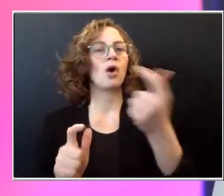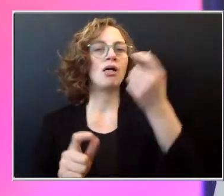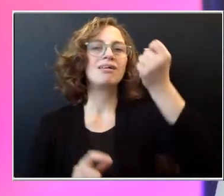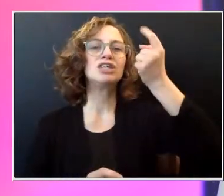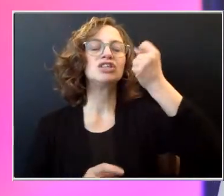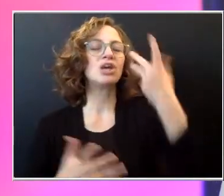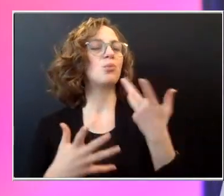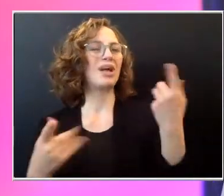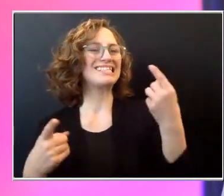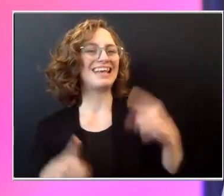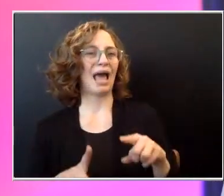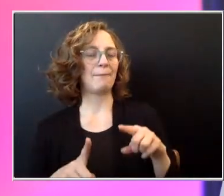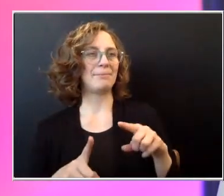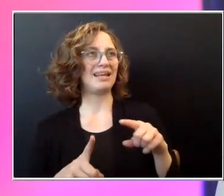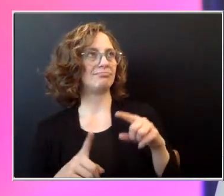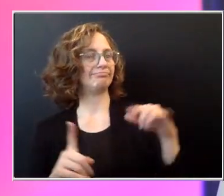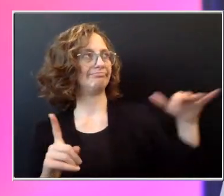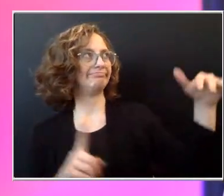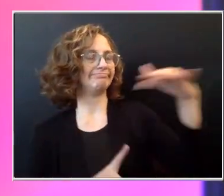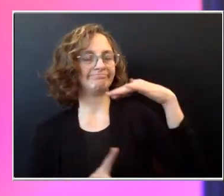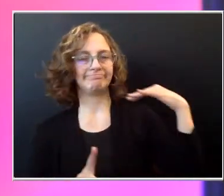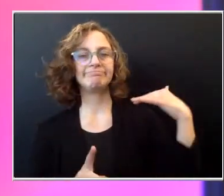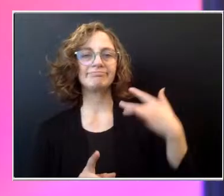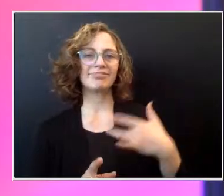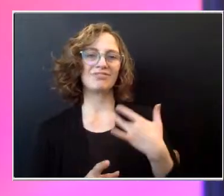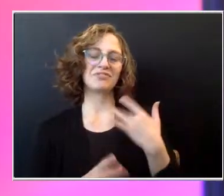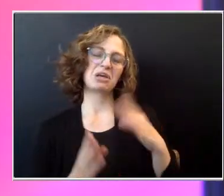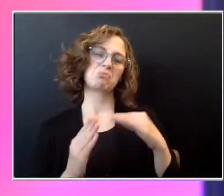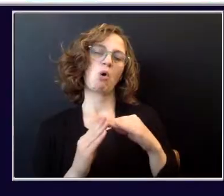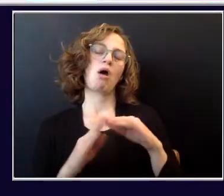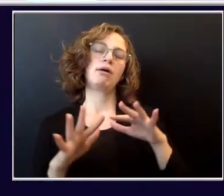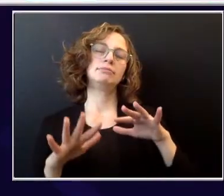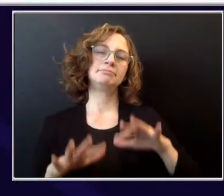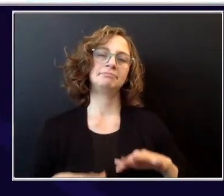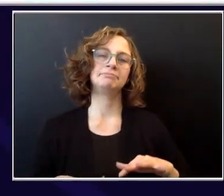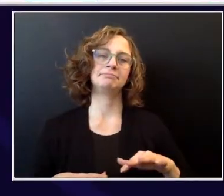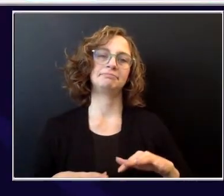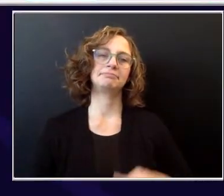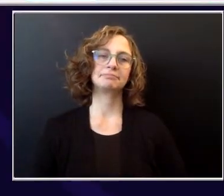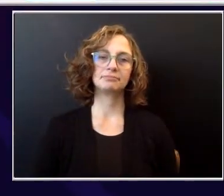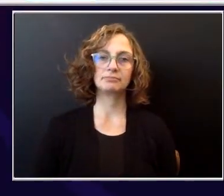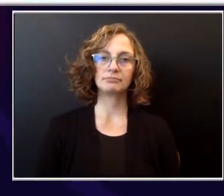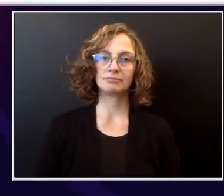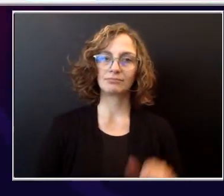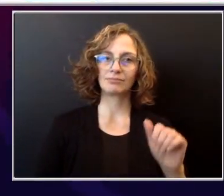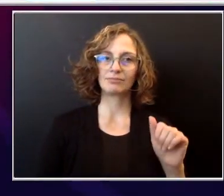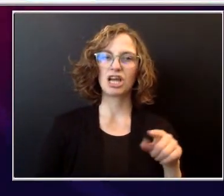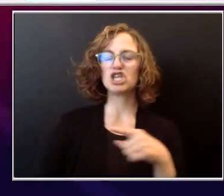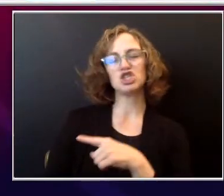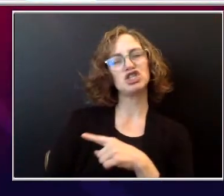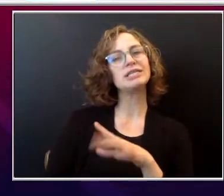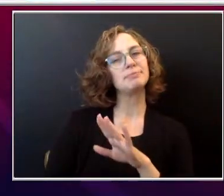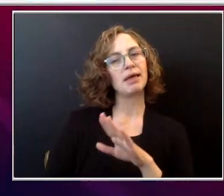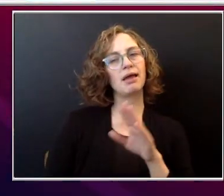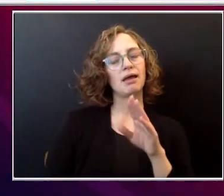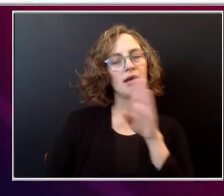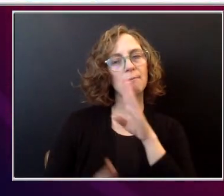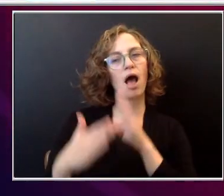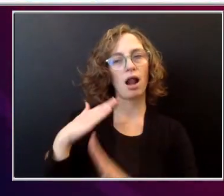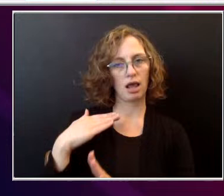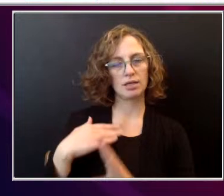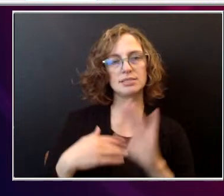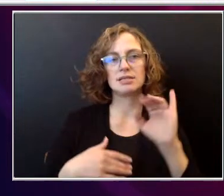them feel a little more calm with everything. Now, Archie was a nurse. Jan's being a little modest. Yeah, Jan's the